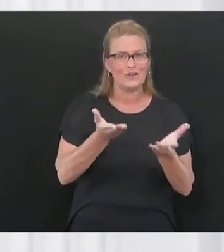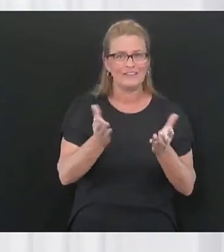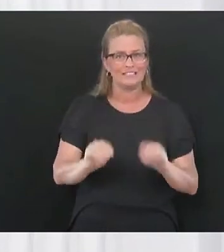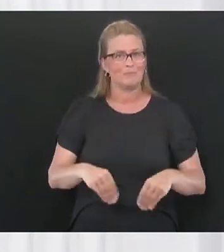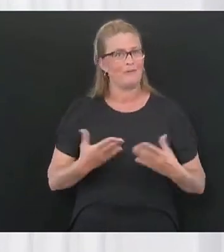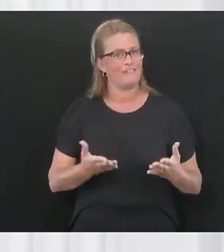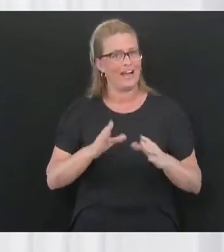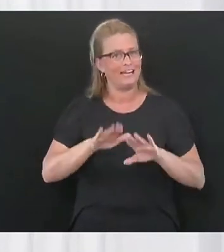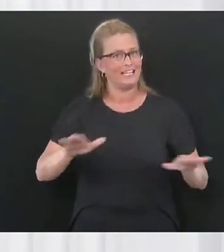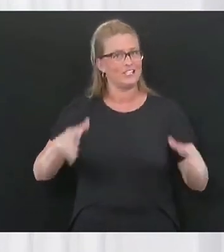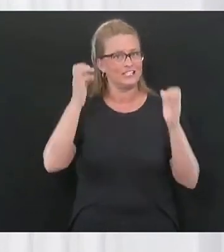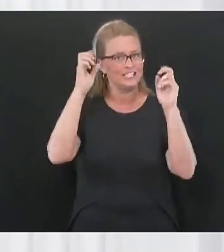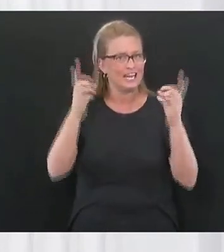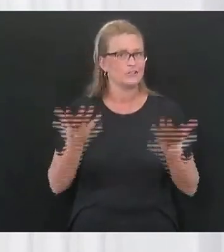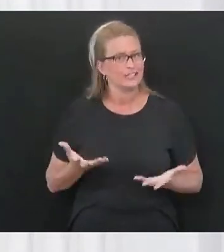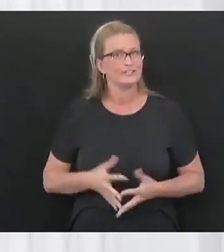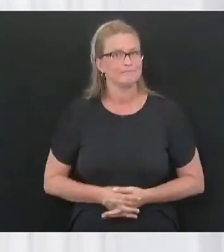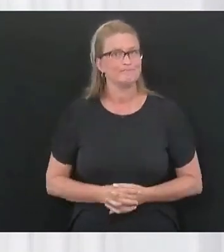we all in education have.